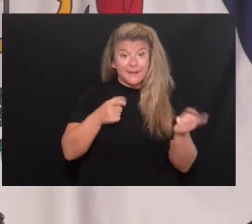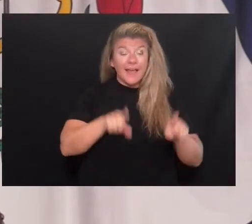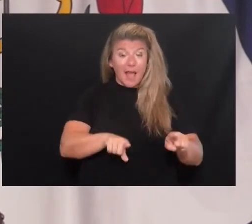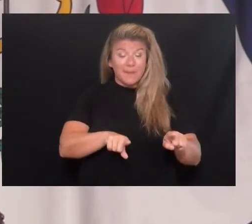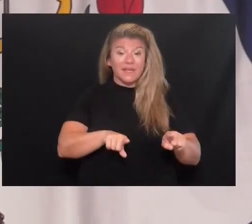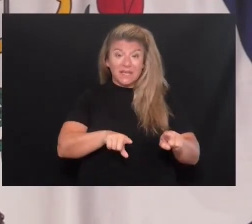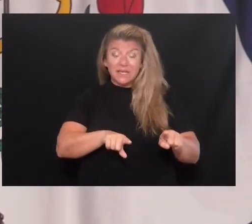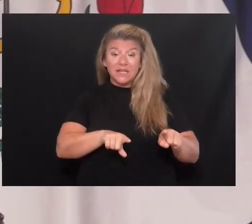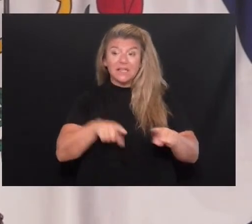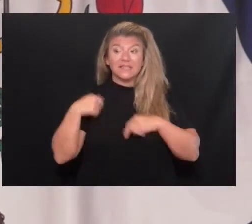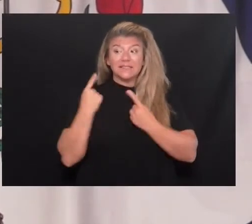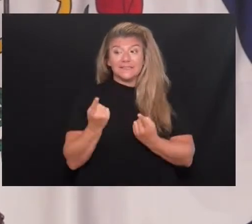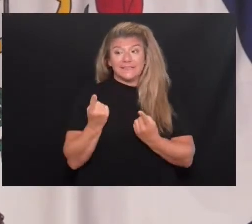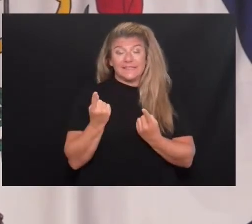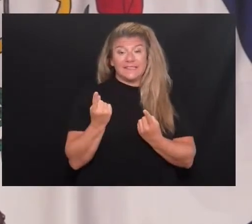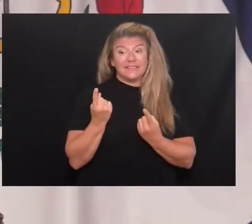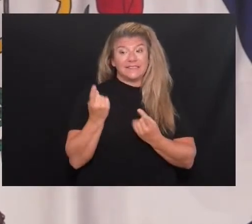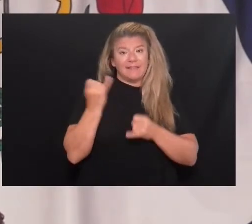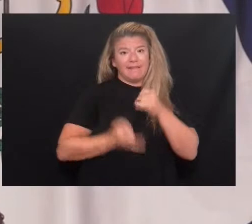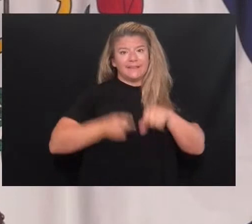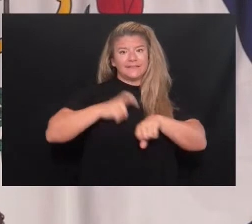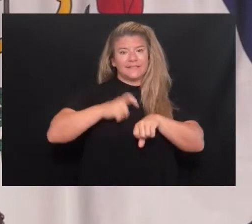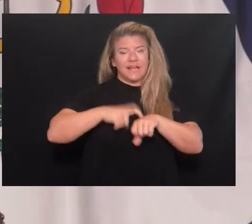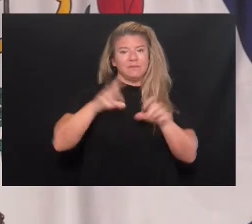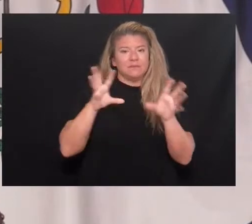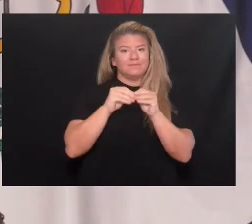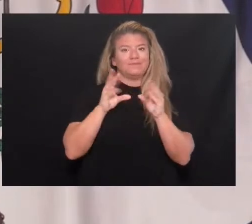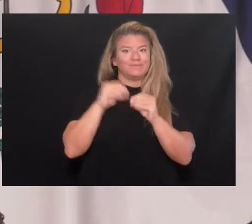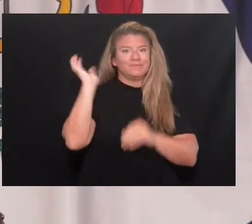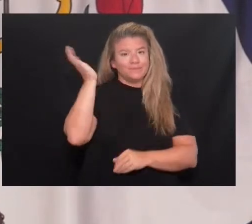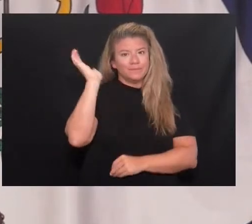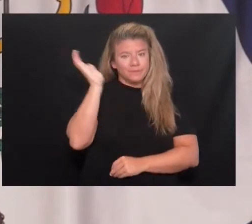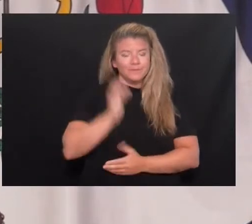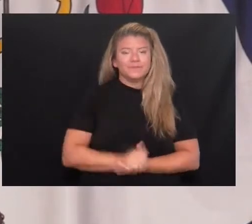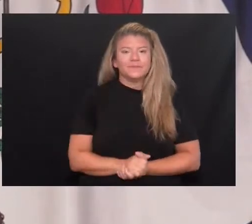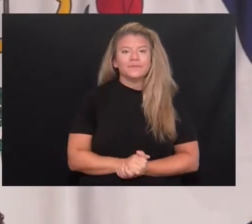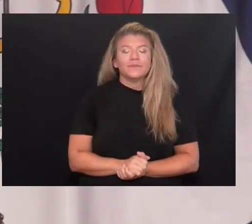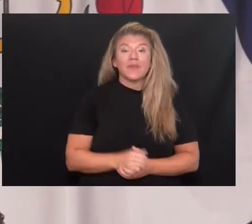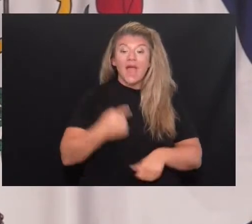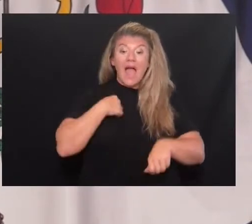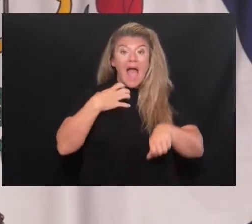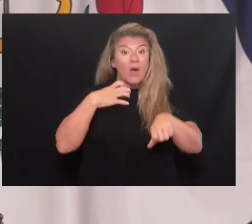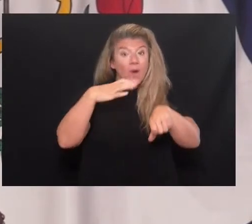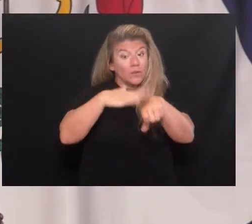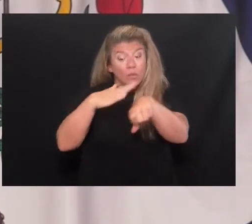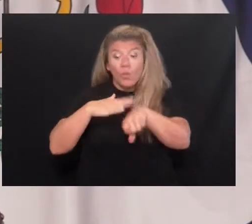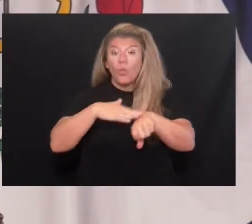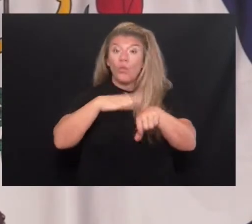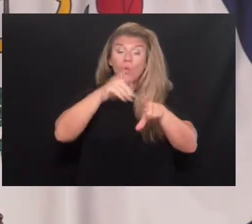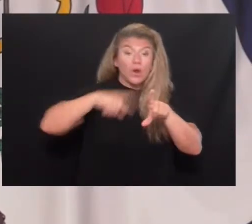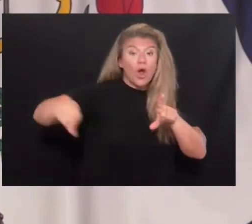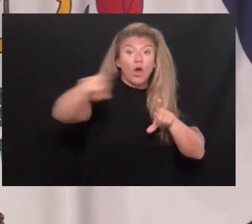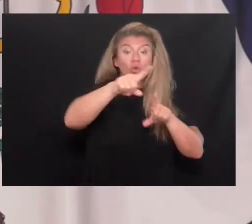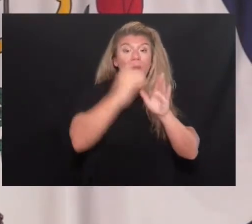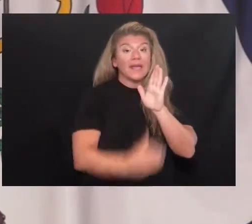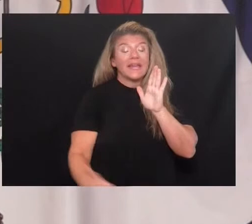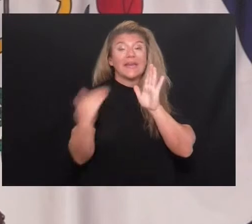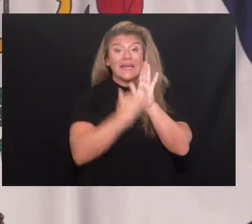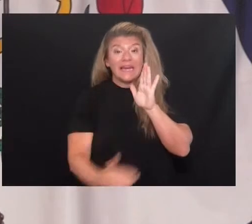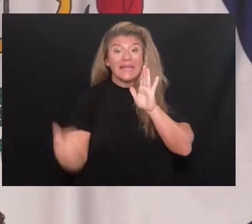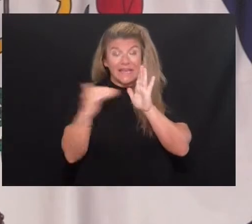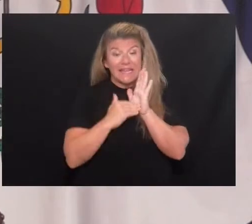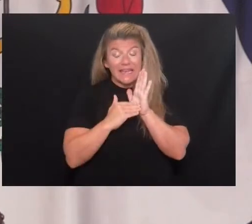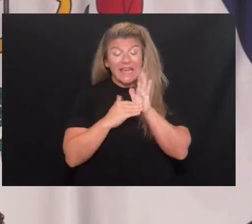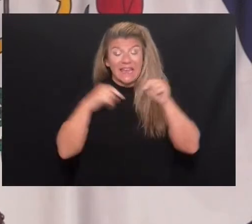happened since our last briefing, and I caution everybody over and over and over, you know,